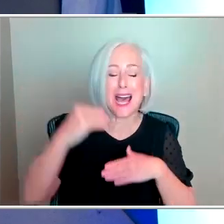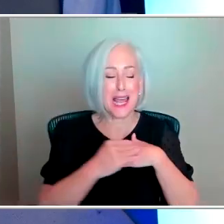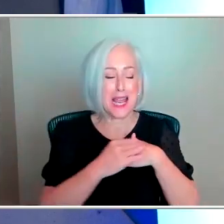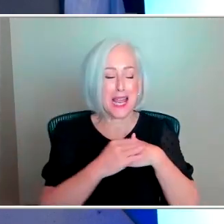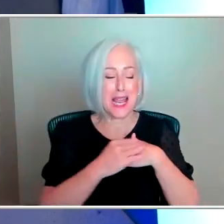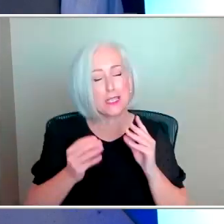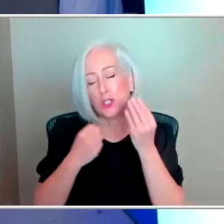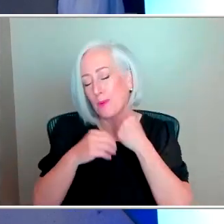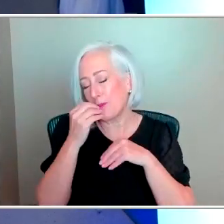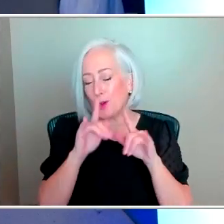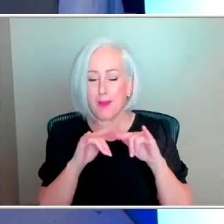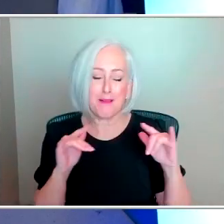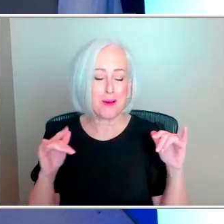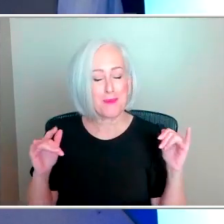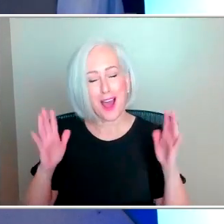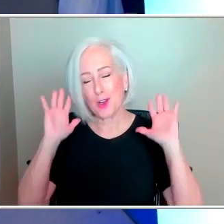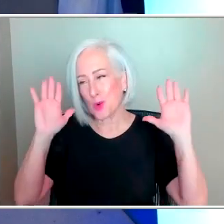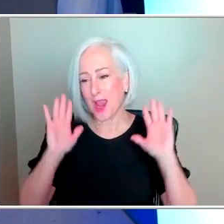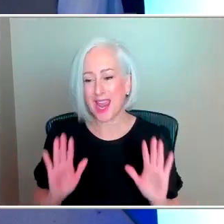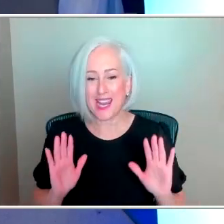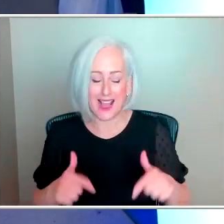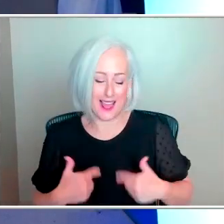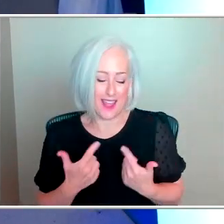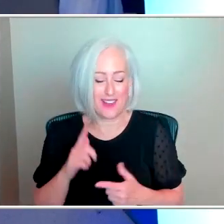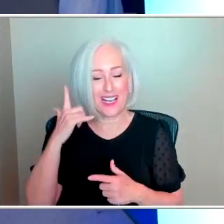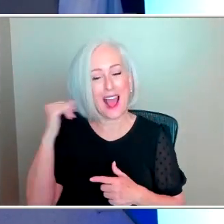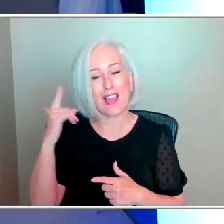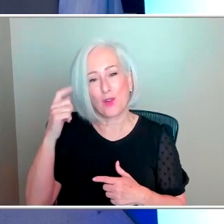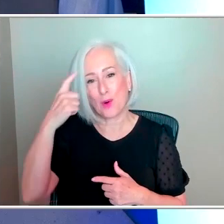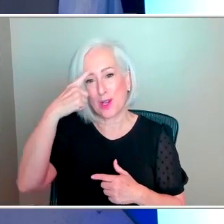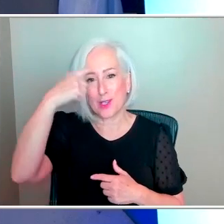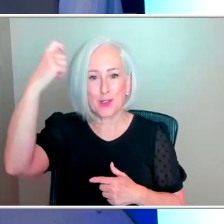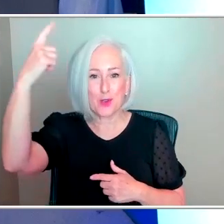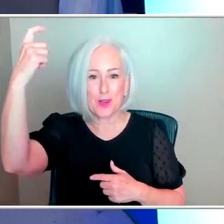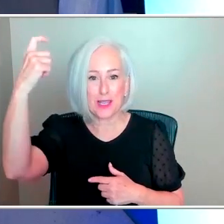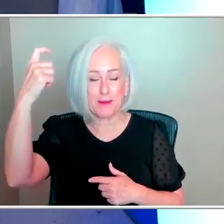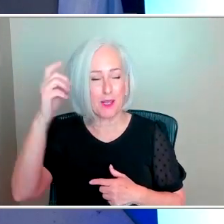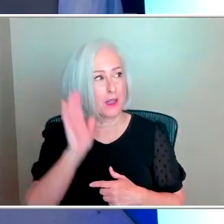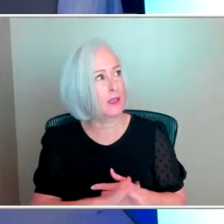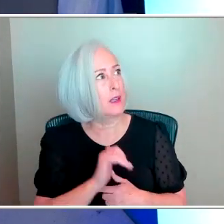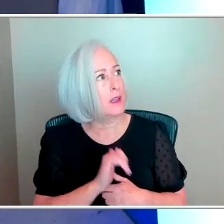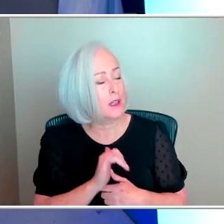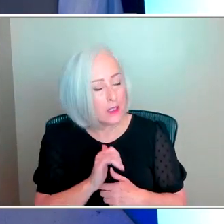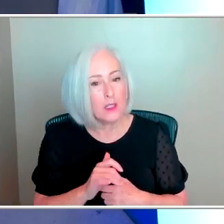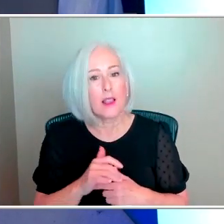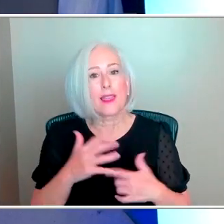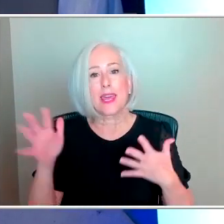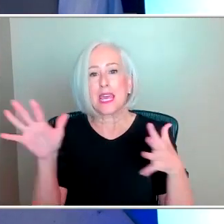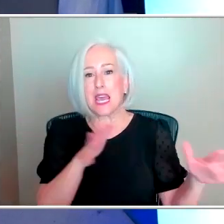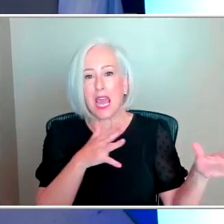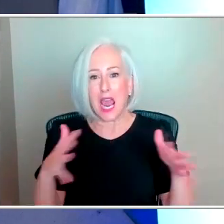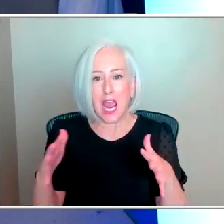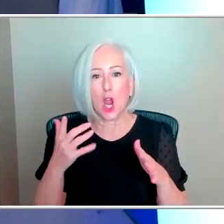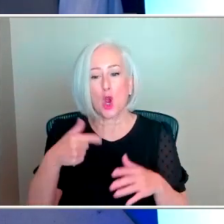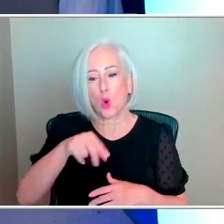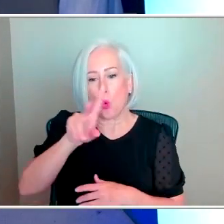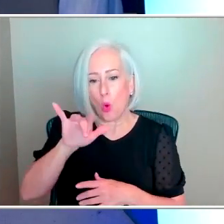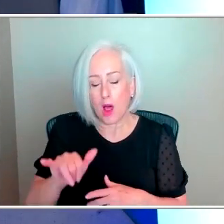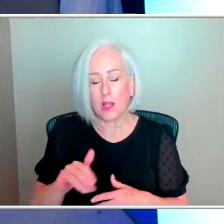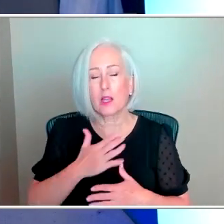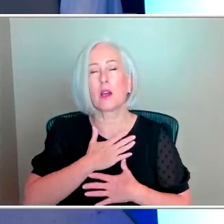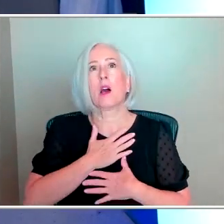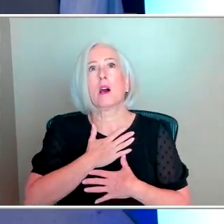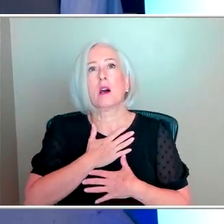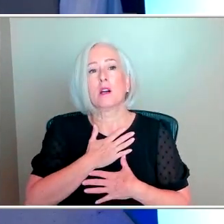food, all these great things, living the California dream. And he said, my gosh, the air quality. I mean, you don't realize it until you move out of it and then come back and know